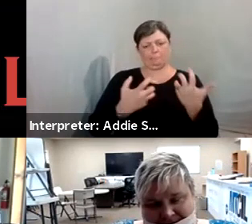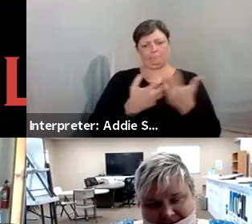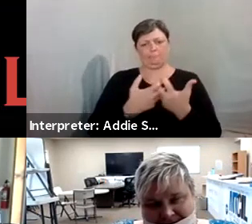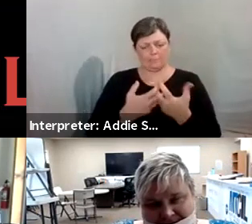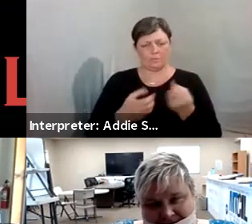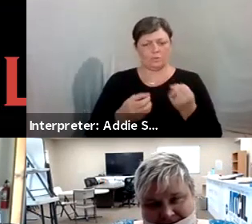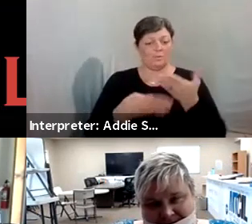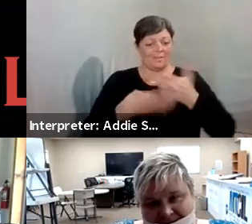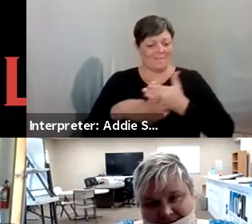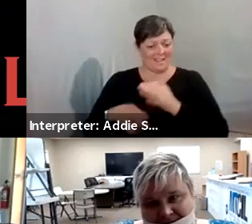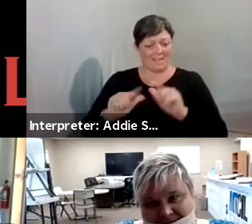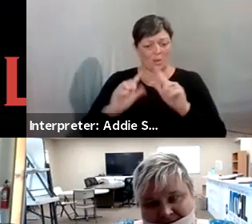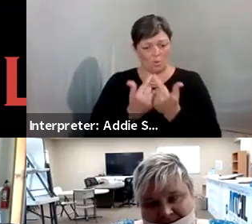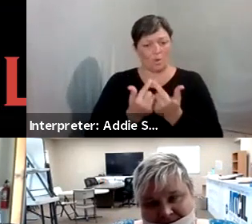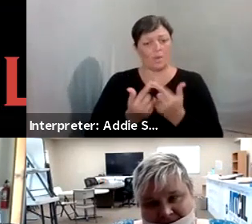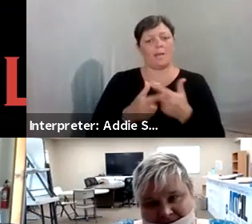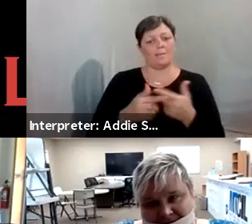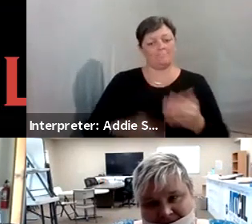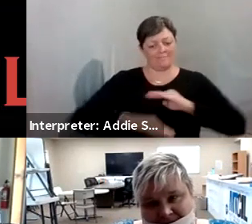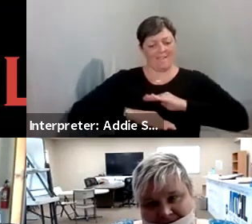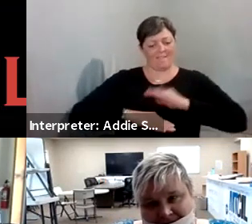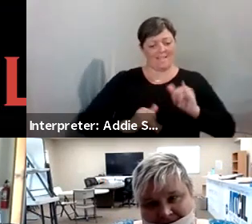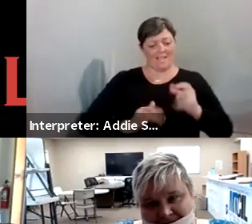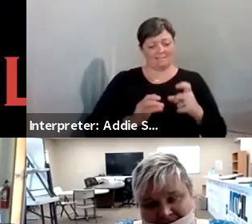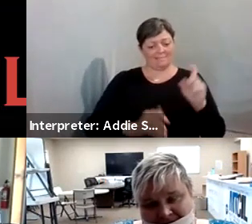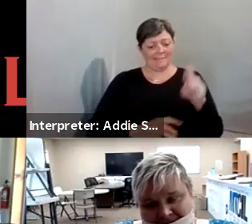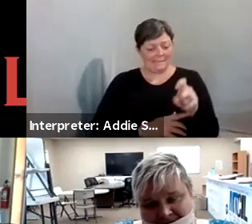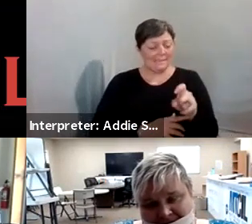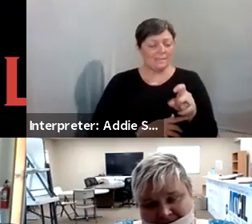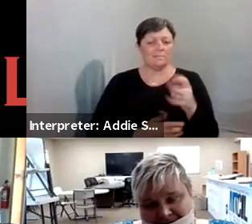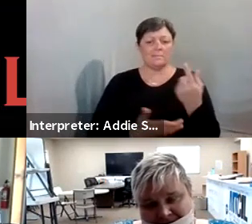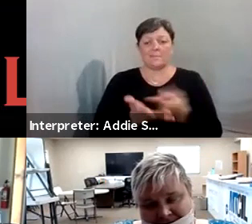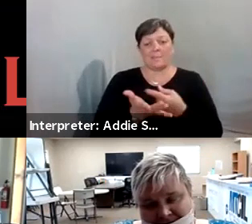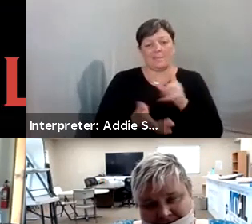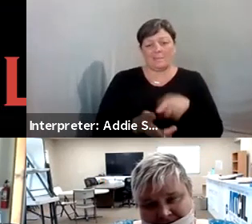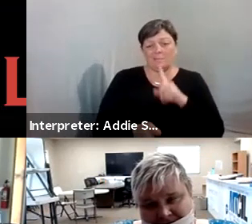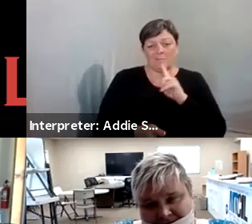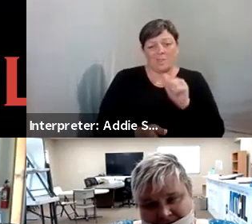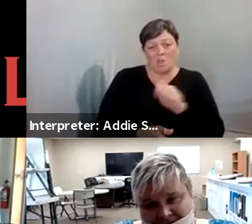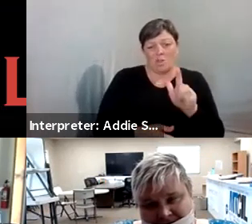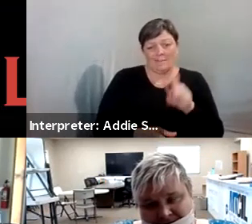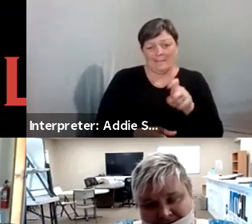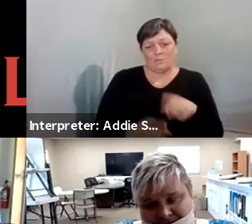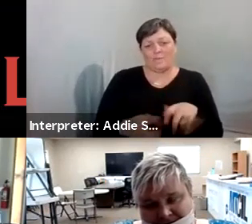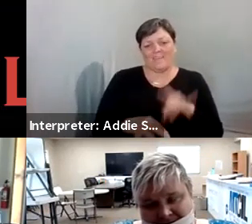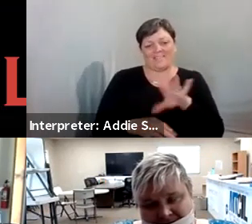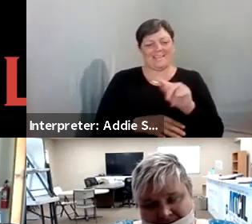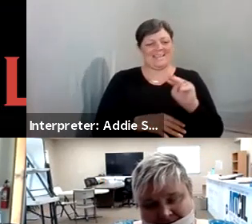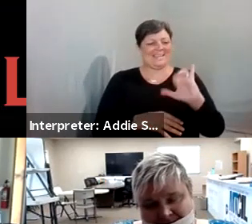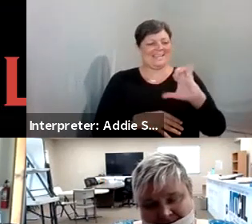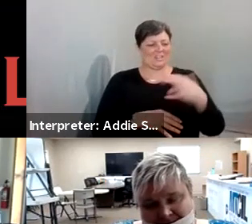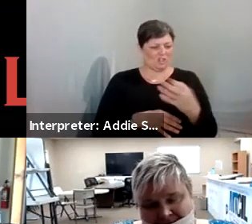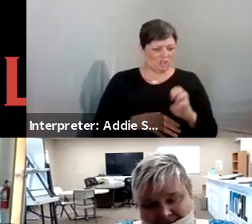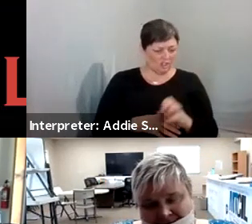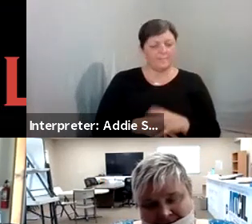groups up and kind of meeting that need sometimes is all that it takes to really find their niche and want to